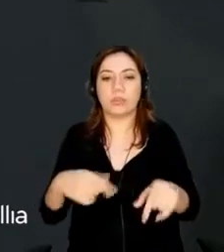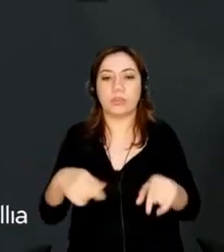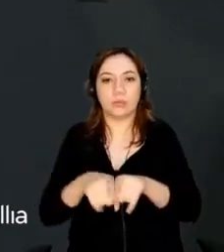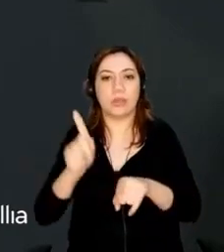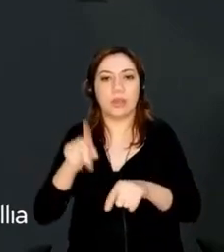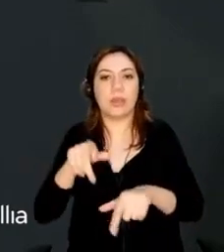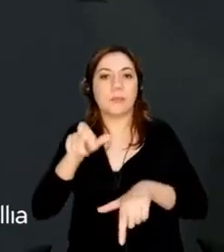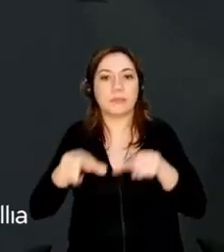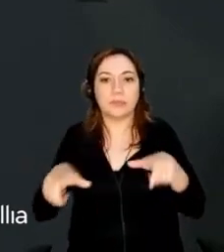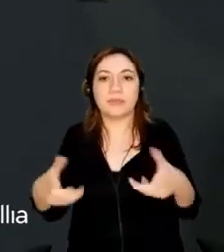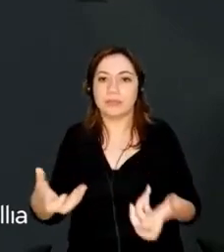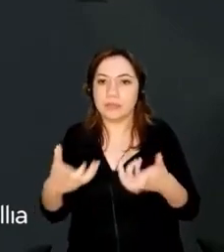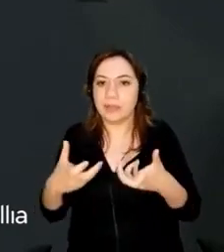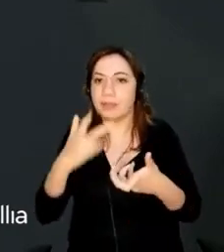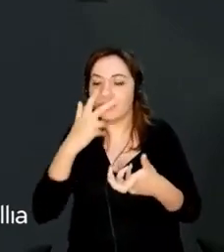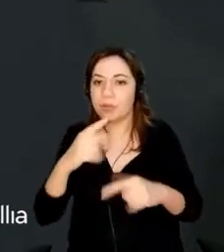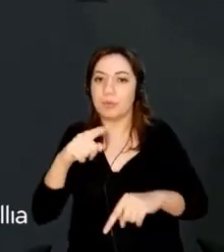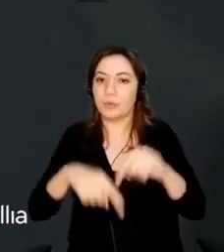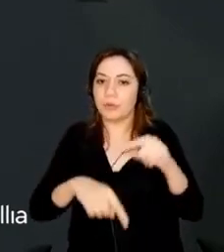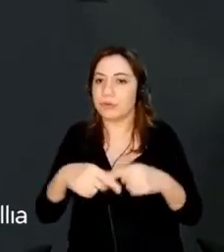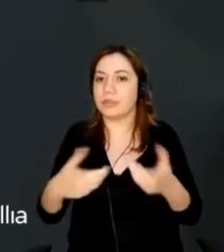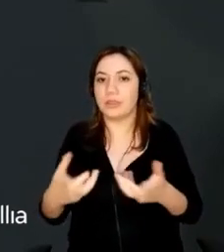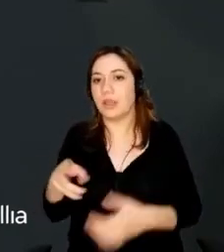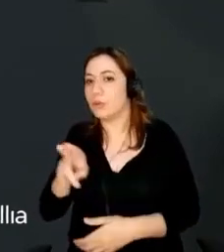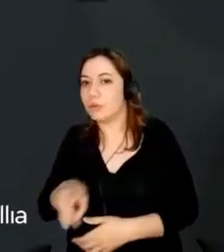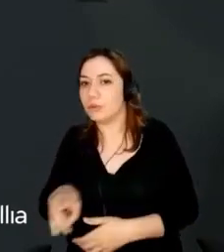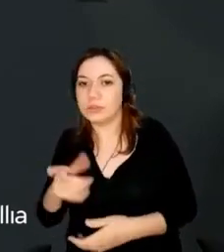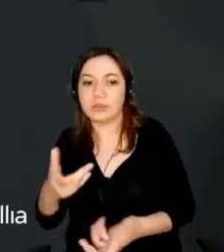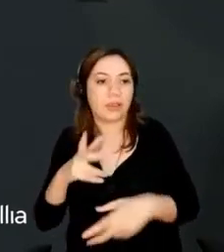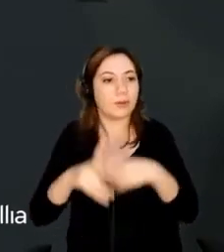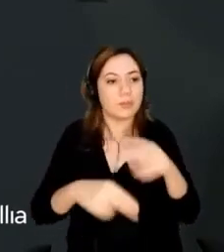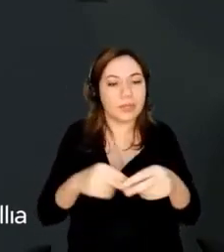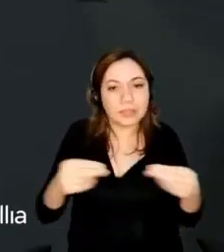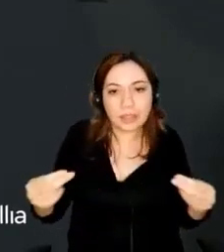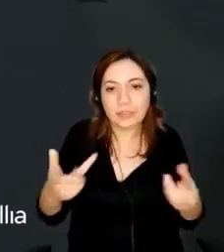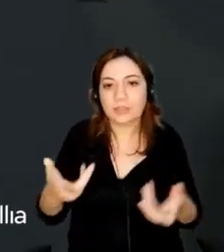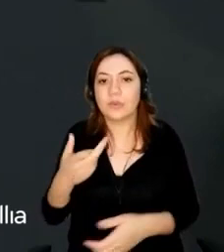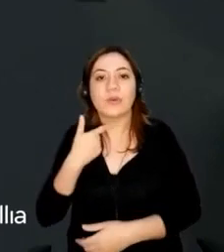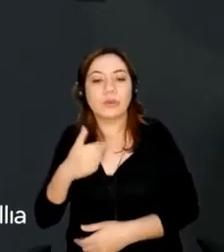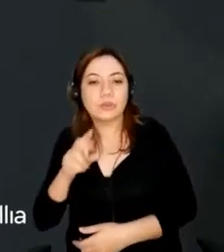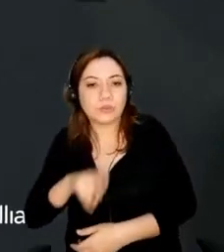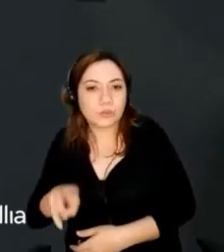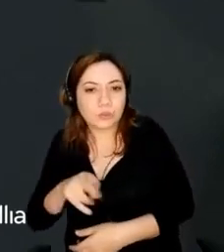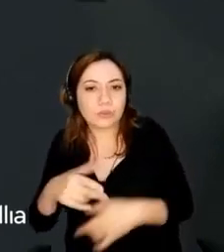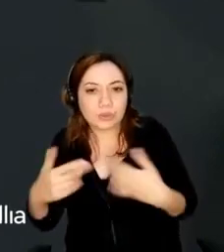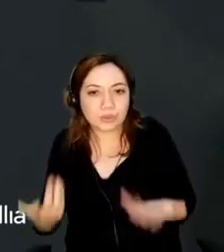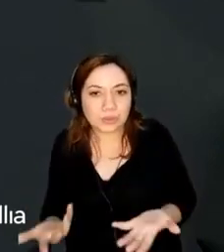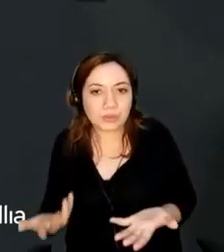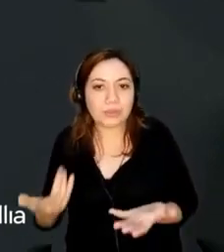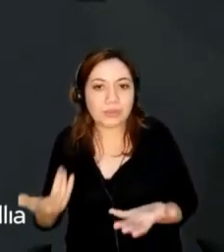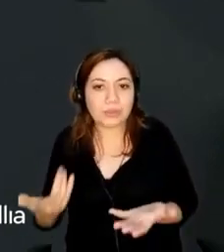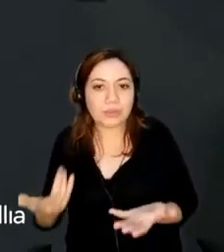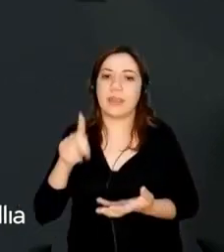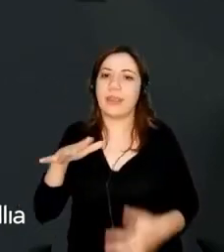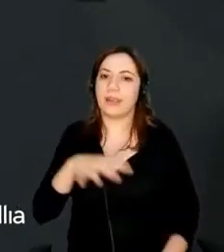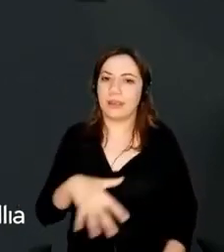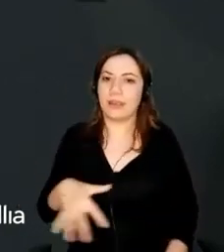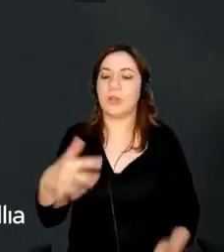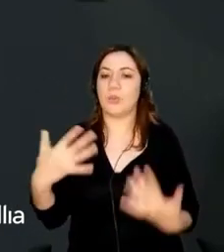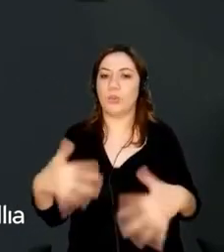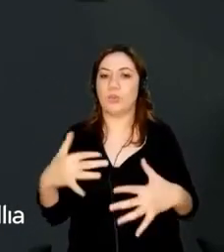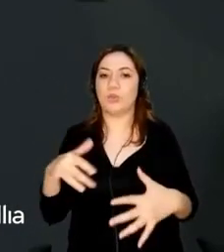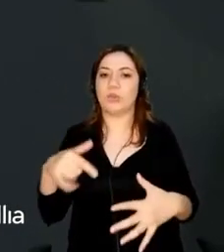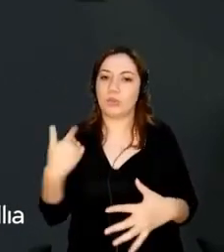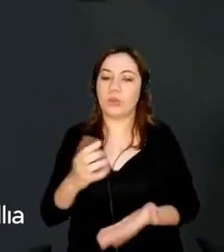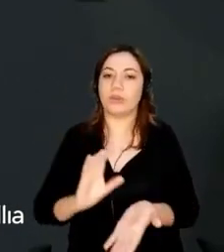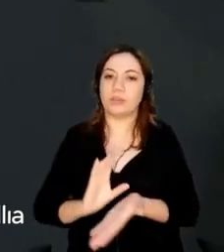like to steal them. They like to use, you know, things that are not theirs. And so that's a big area that we've invested in, and we